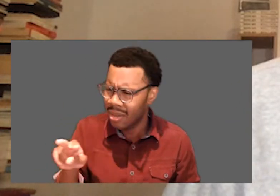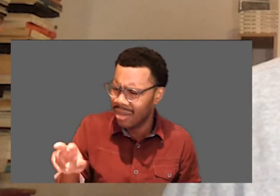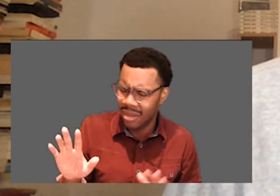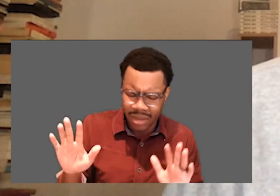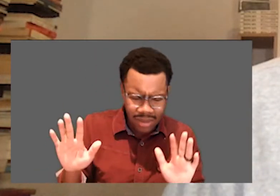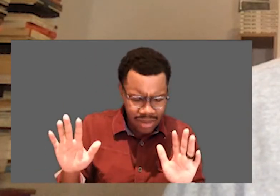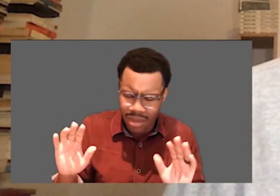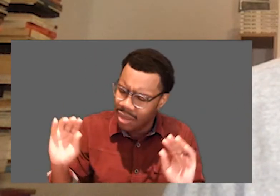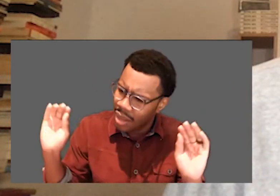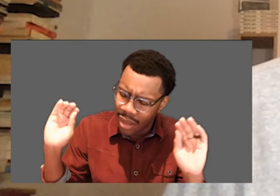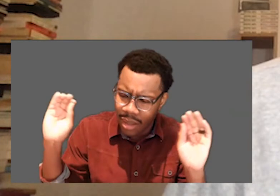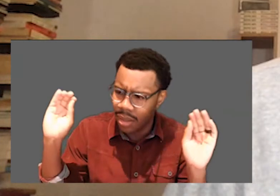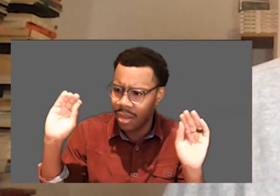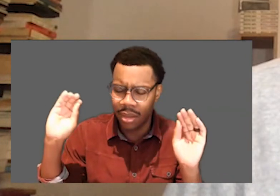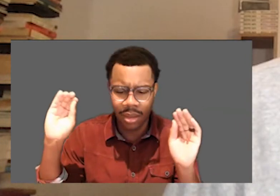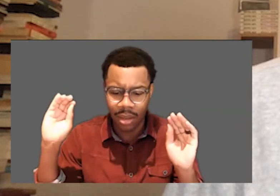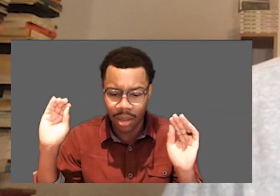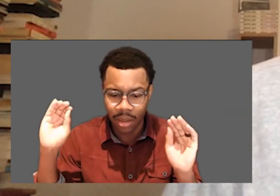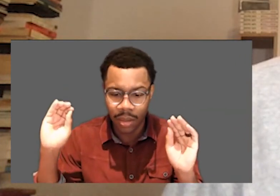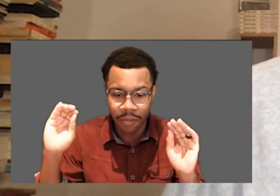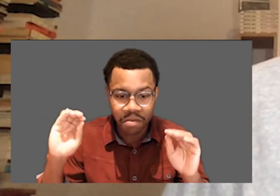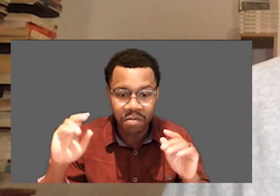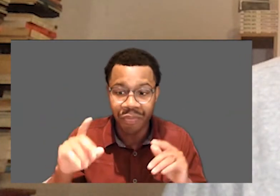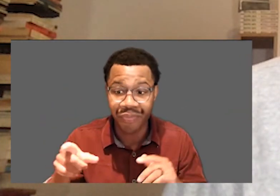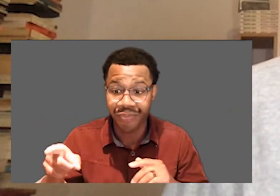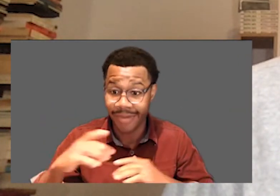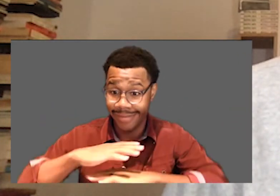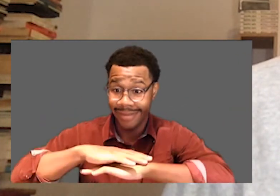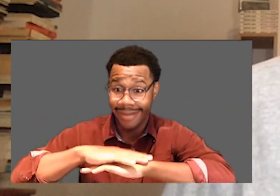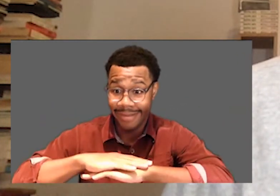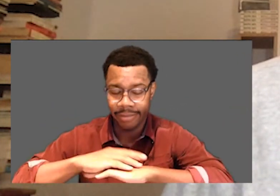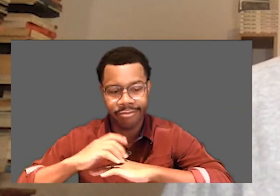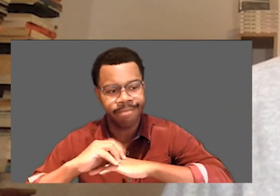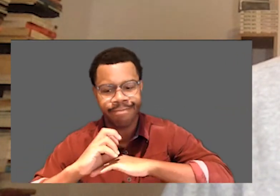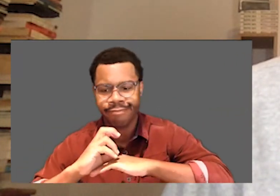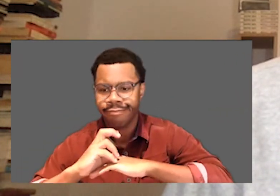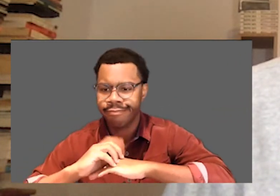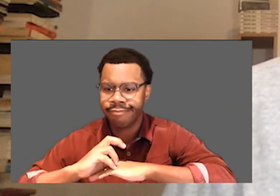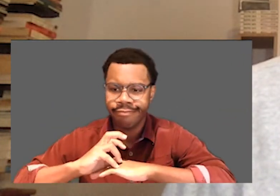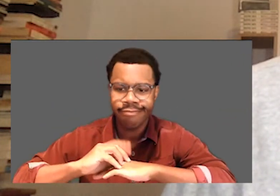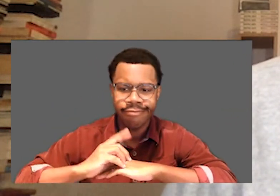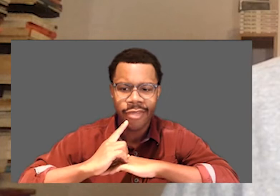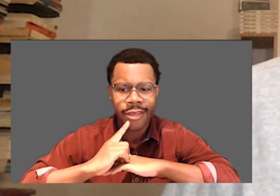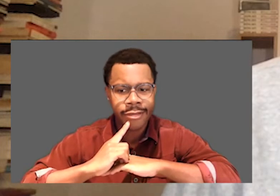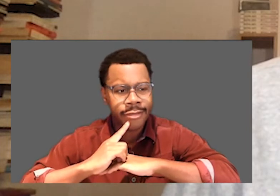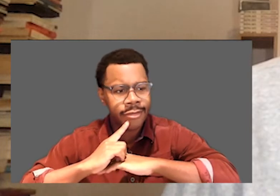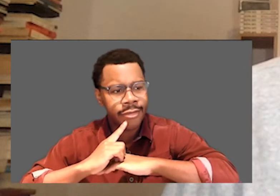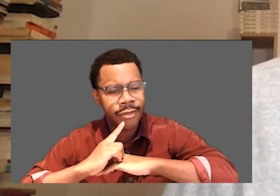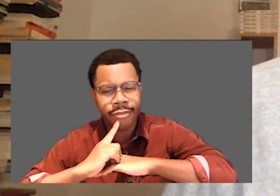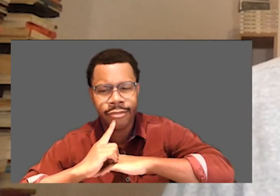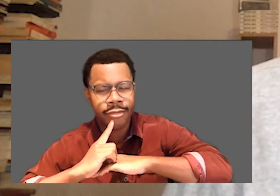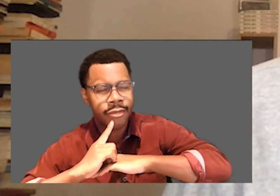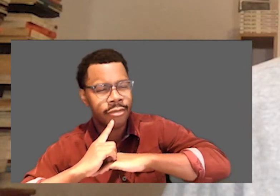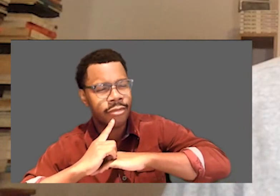pulse. No one, I said. He topped the desk and clicked his tongue as if it was too early